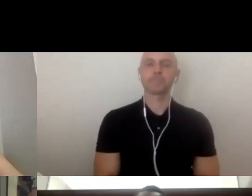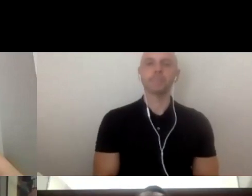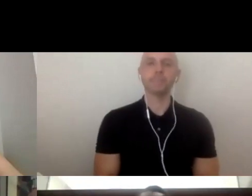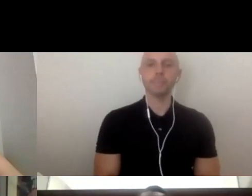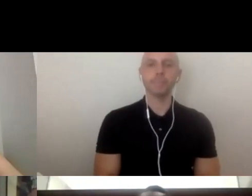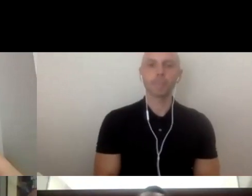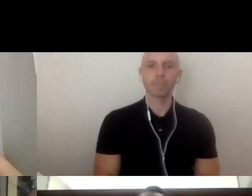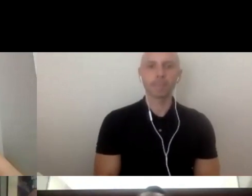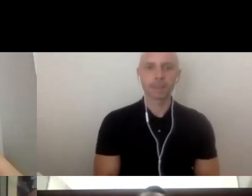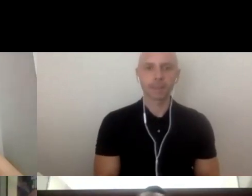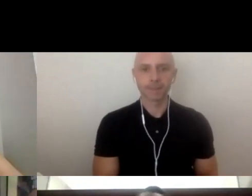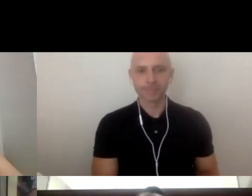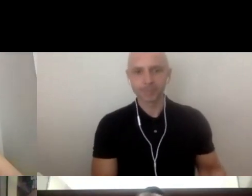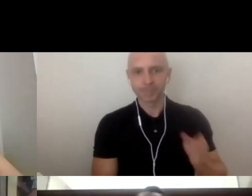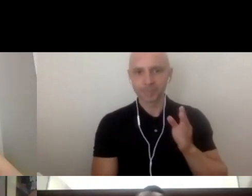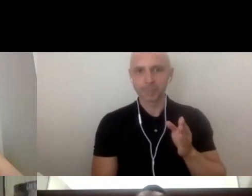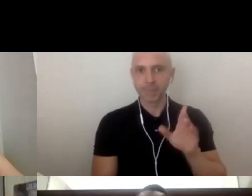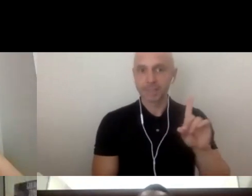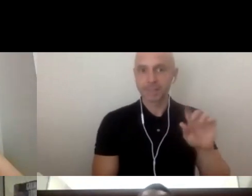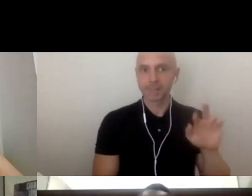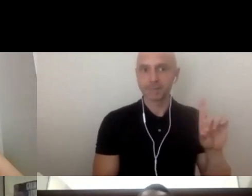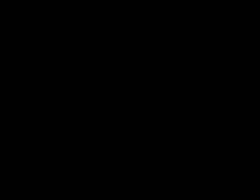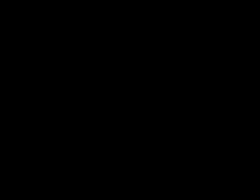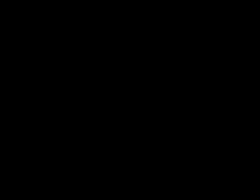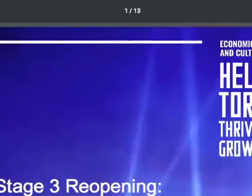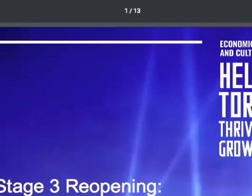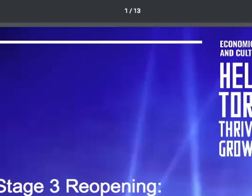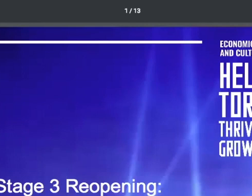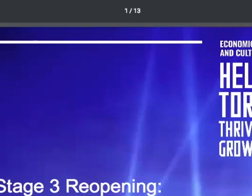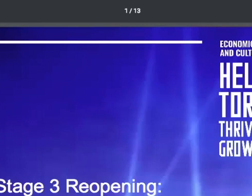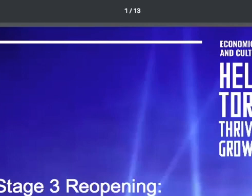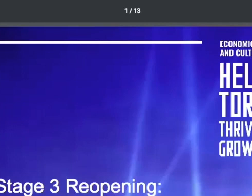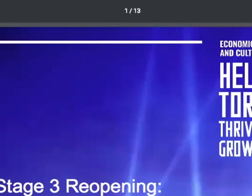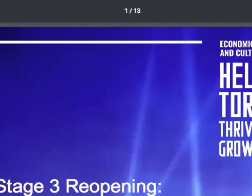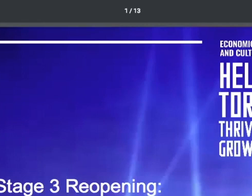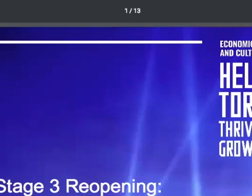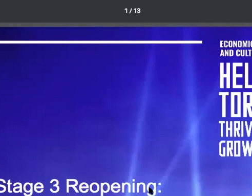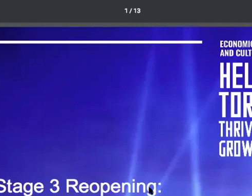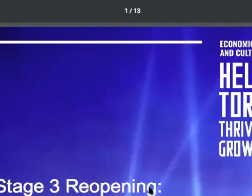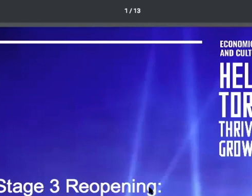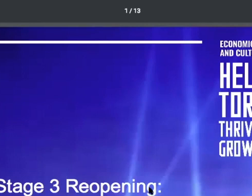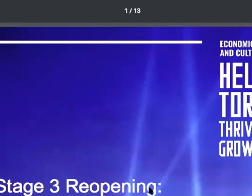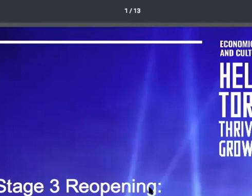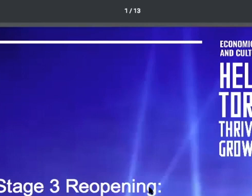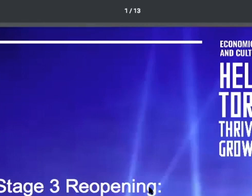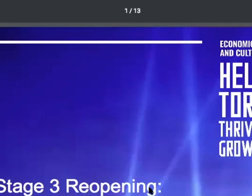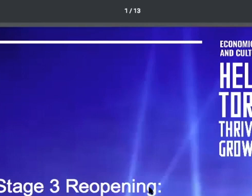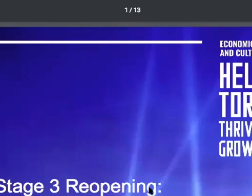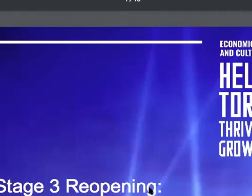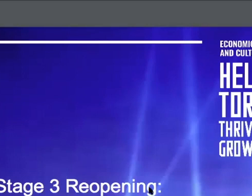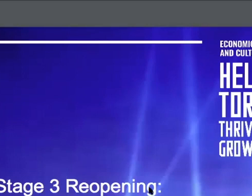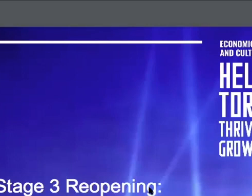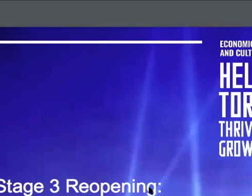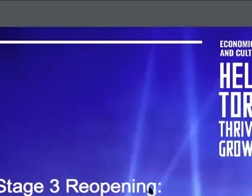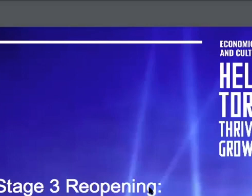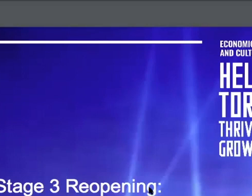Thanks, everyone. Hello. Rachel, if you don't mind, can you put up the slideshow? Thank you. So thanks for joining us for